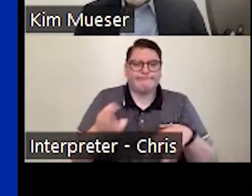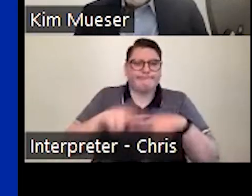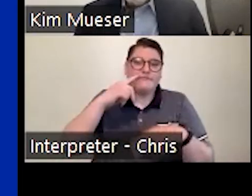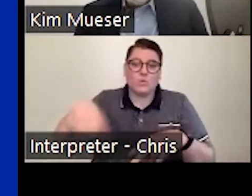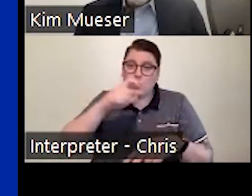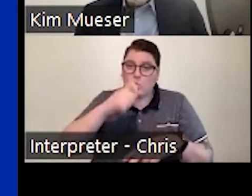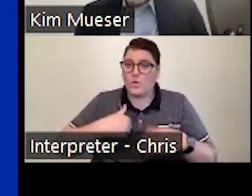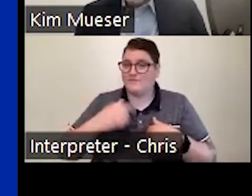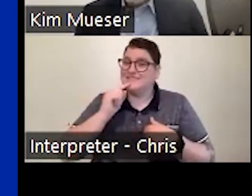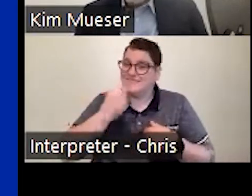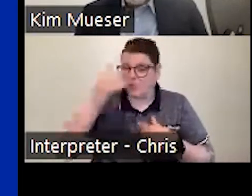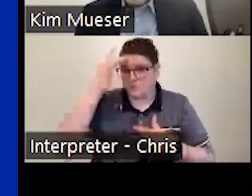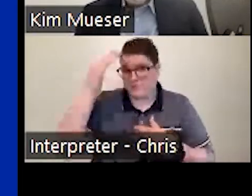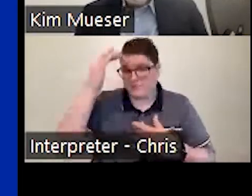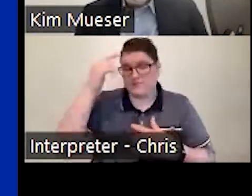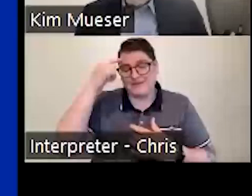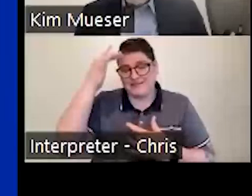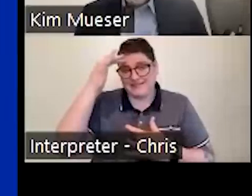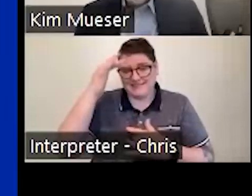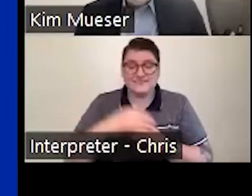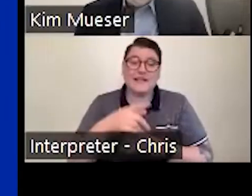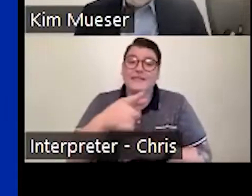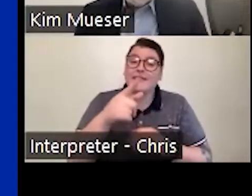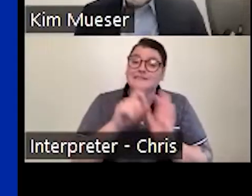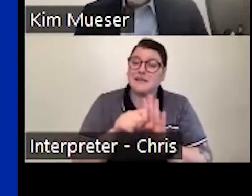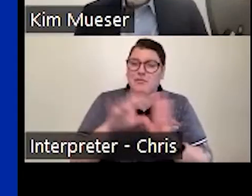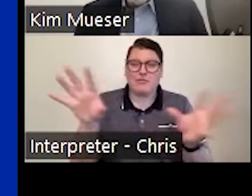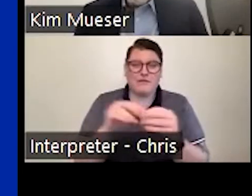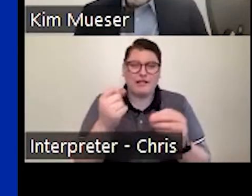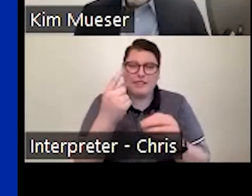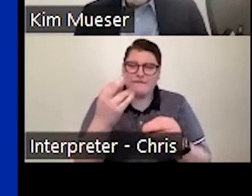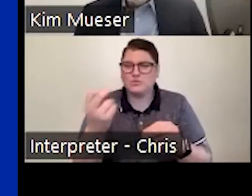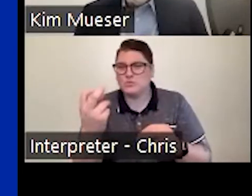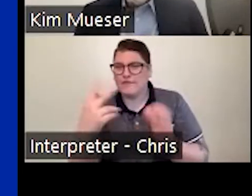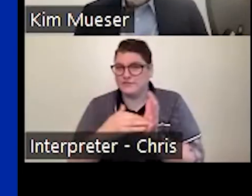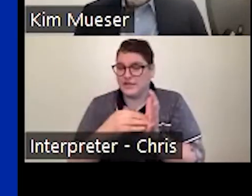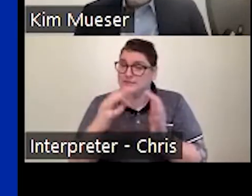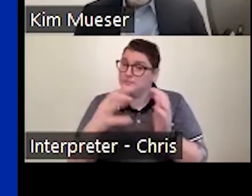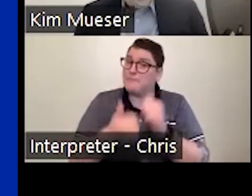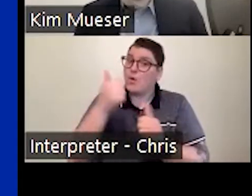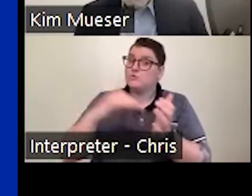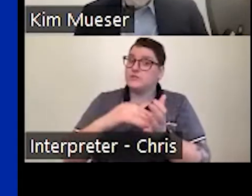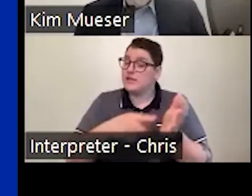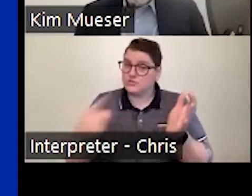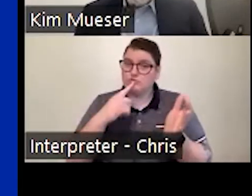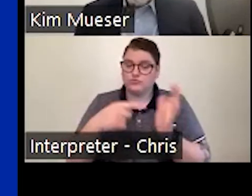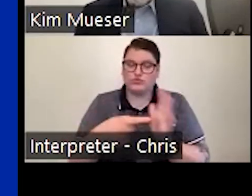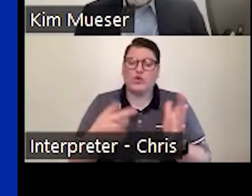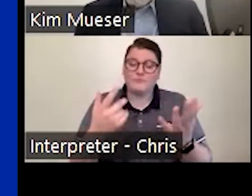just a sampling of around 11 or 12 studies. The majority of studies indicate that in